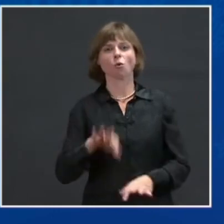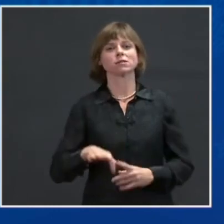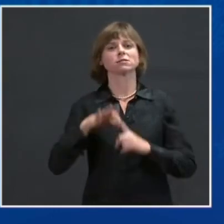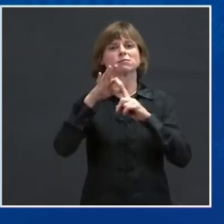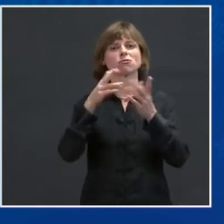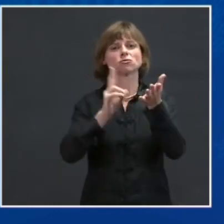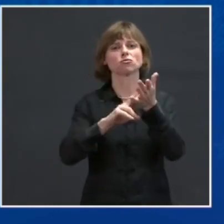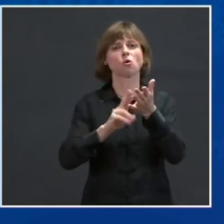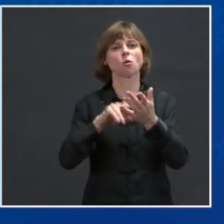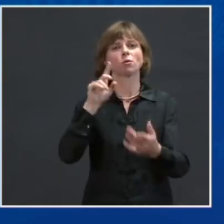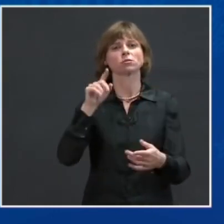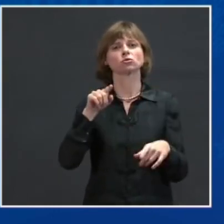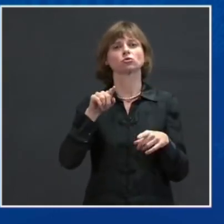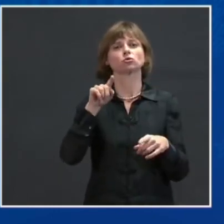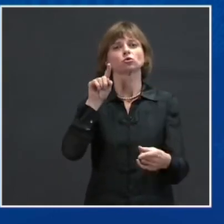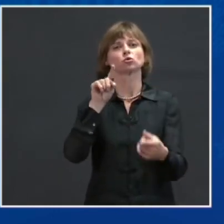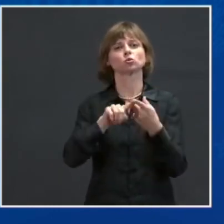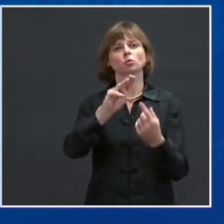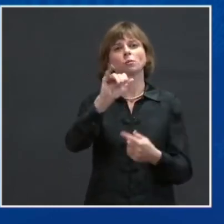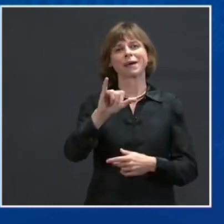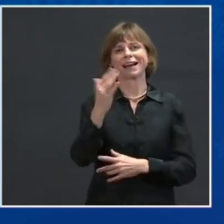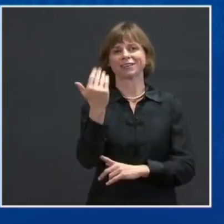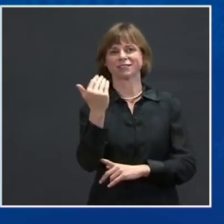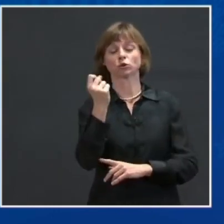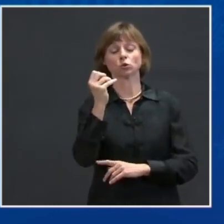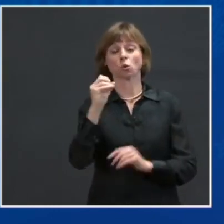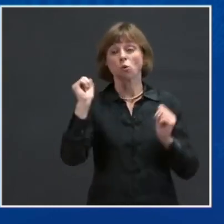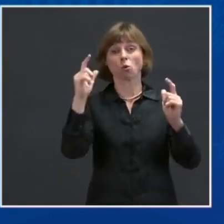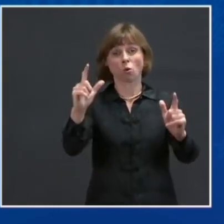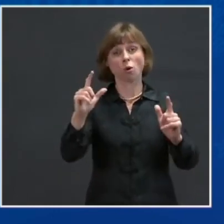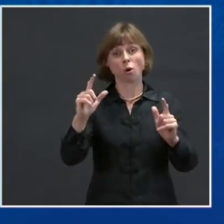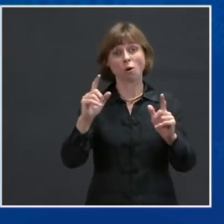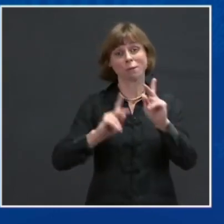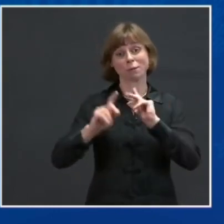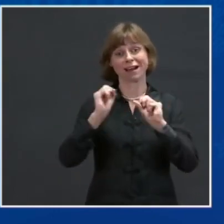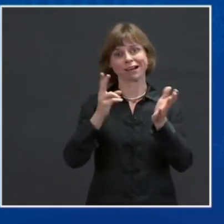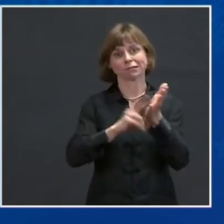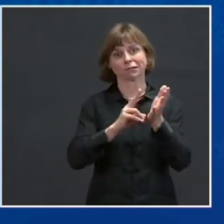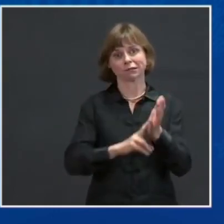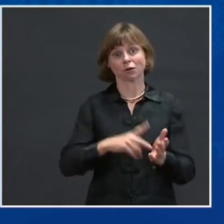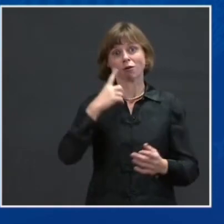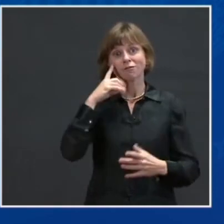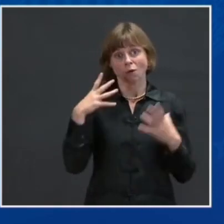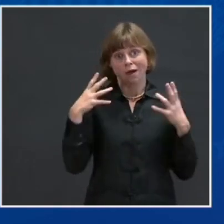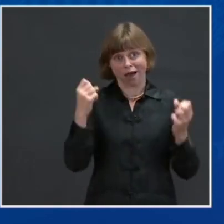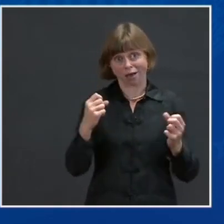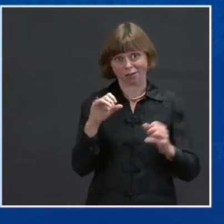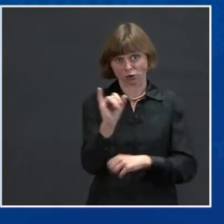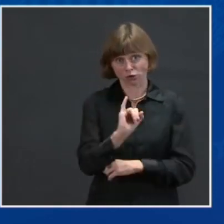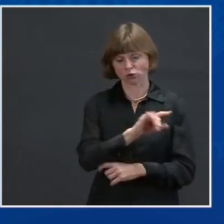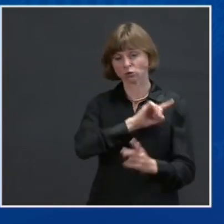to provide all Americans the opportunity to sign up for health insurance. They can go to healthcare.gov.